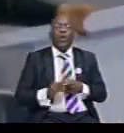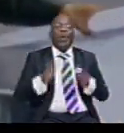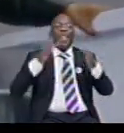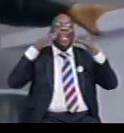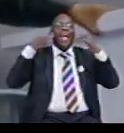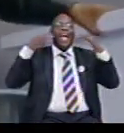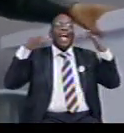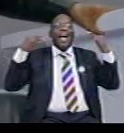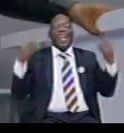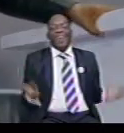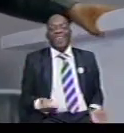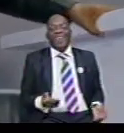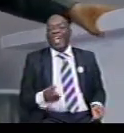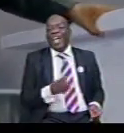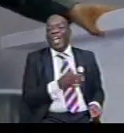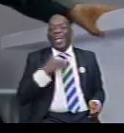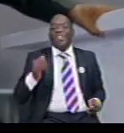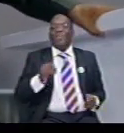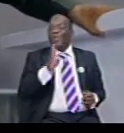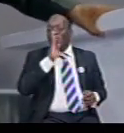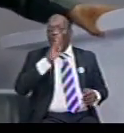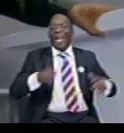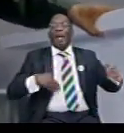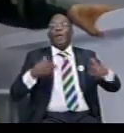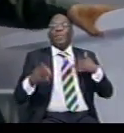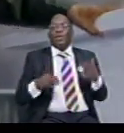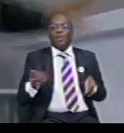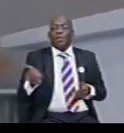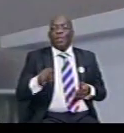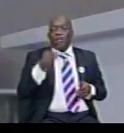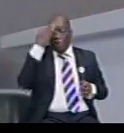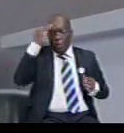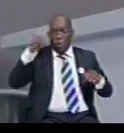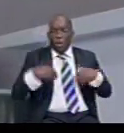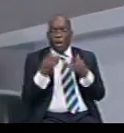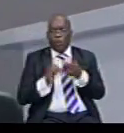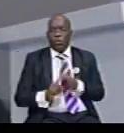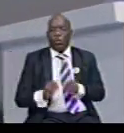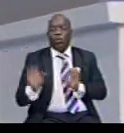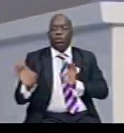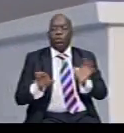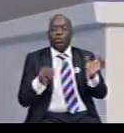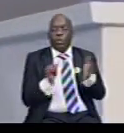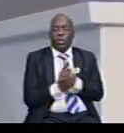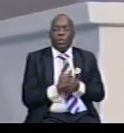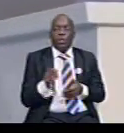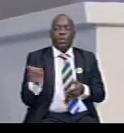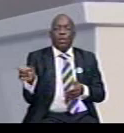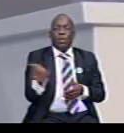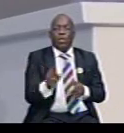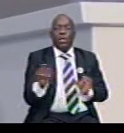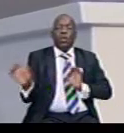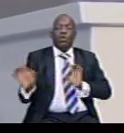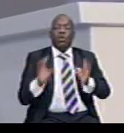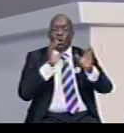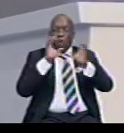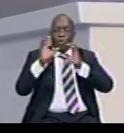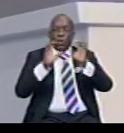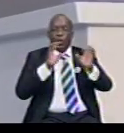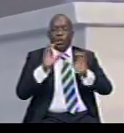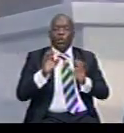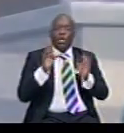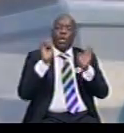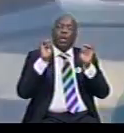laugh their heads off. They know how to do that. They've gone to do the communication and, you know, education